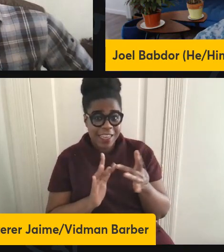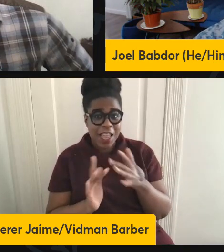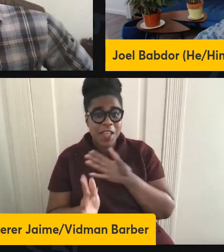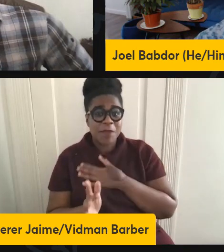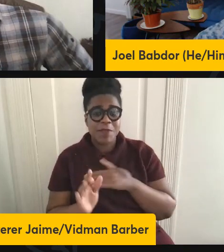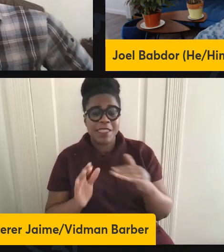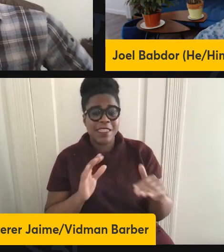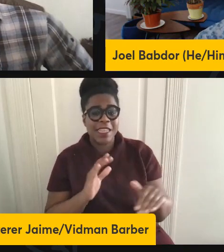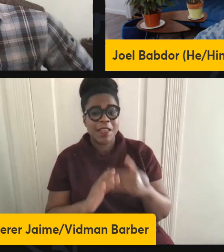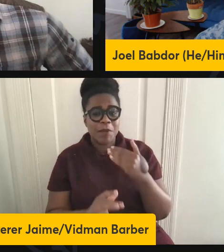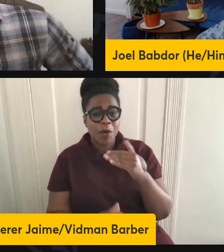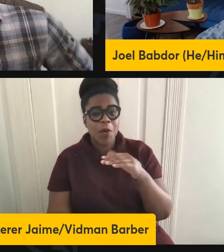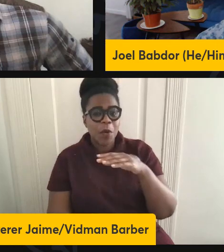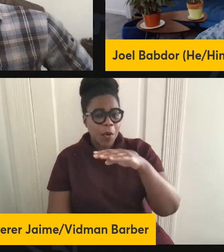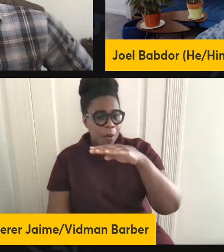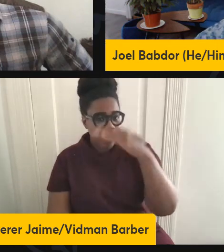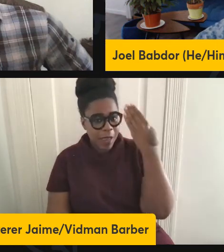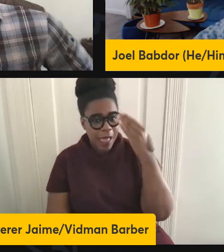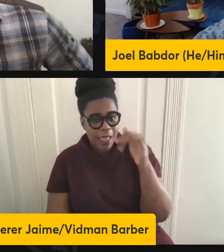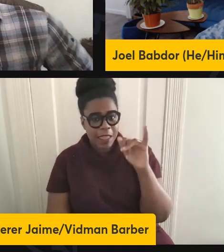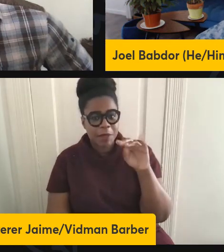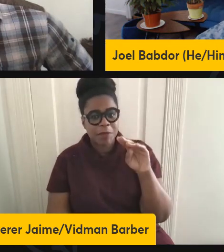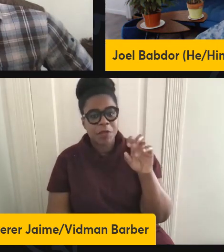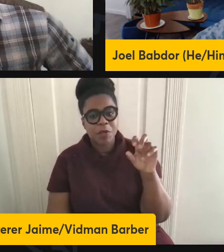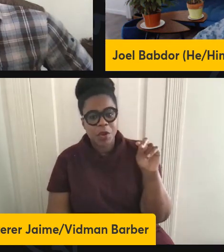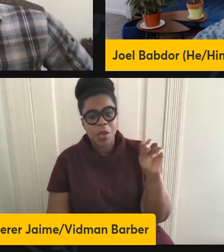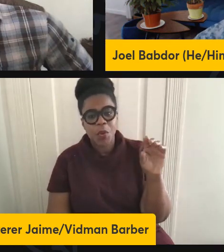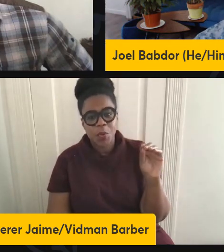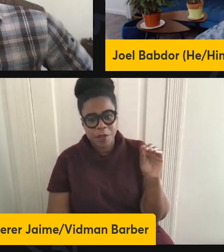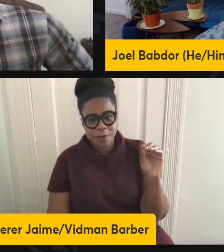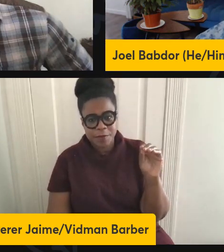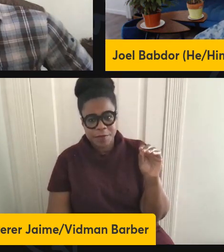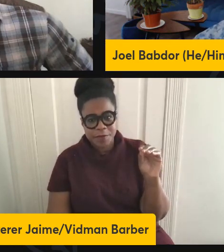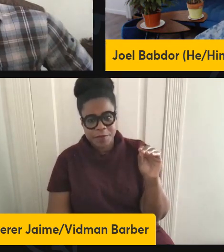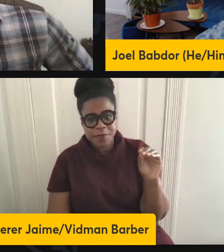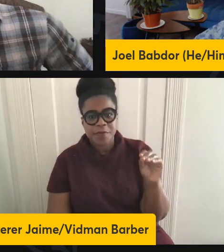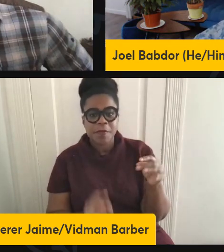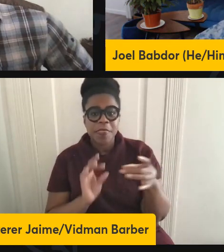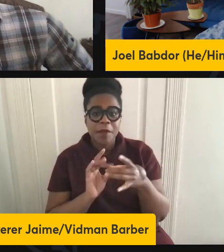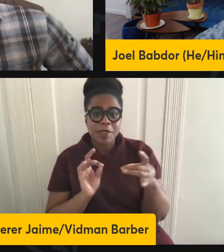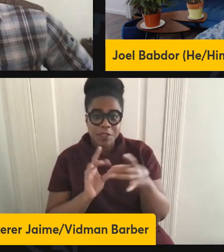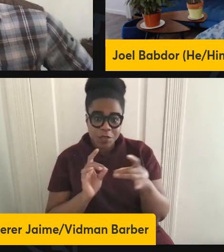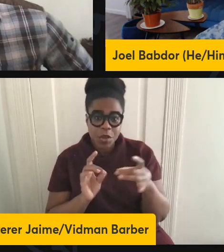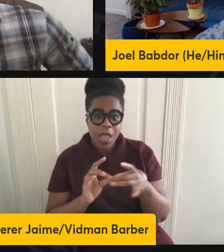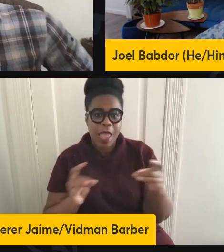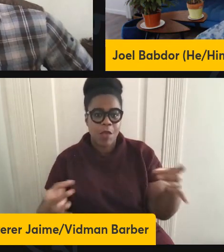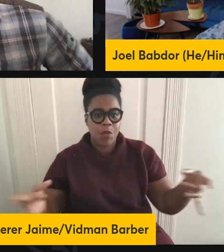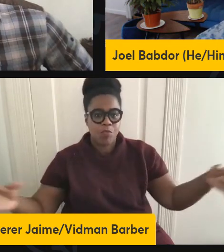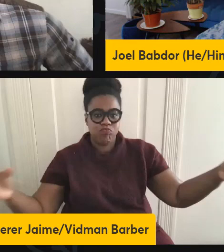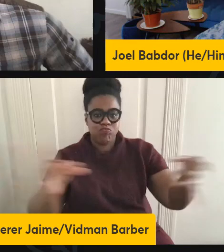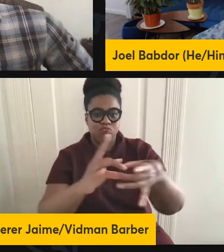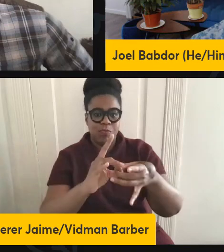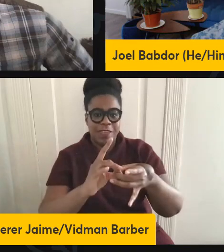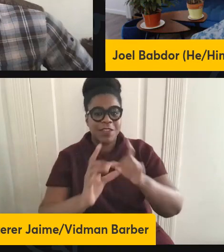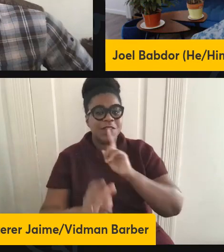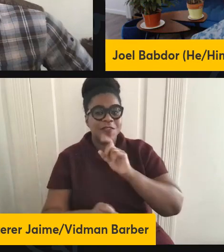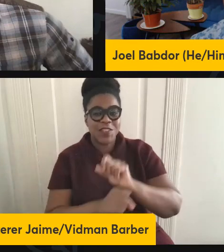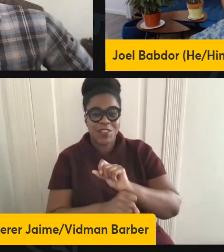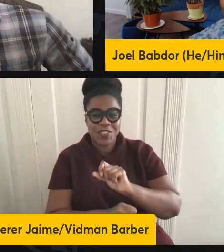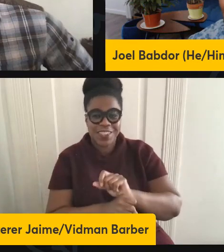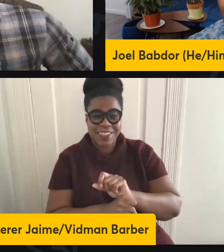email to Black in Immuno, or a message, and we'll get people in contact for sure. All